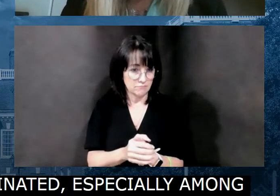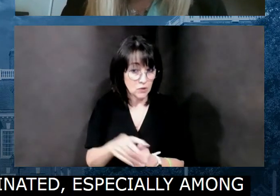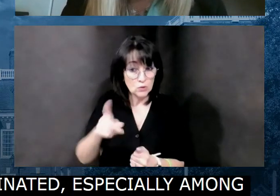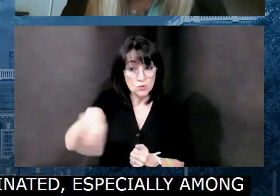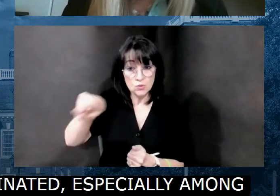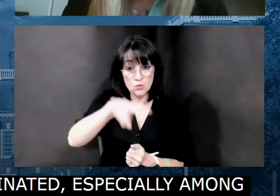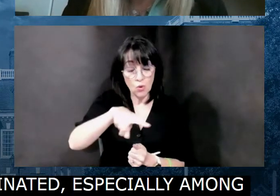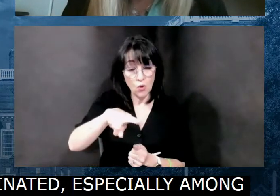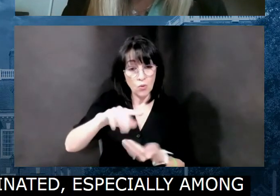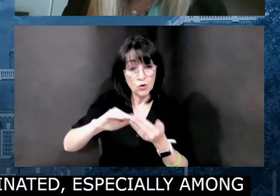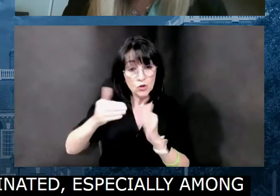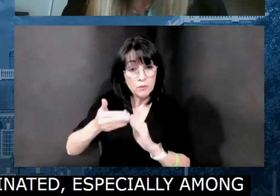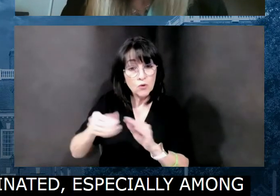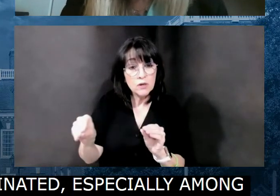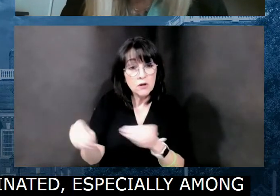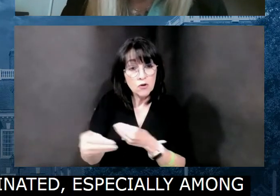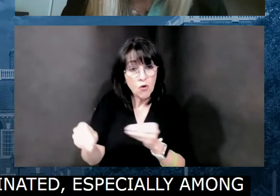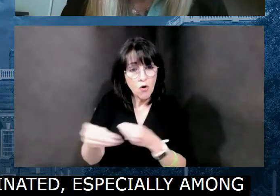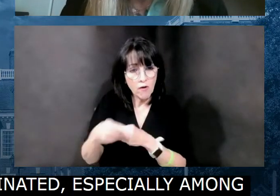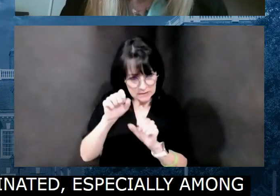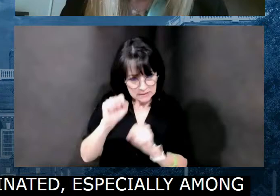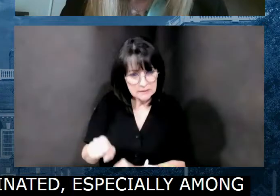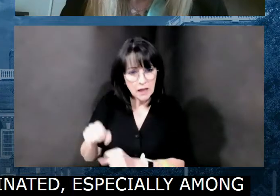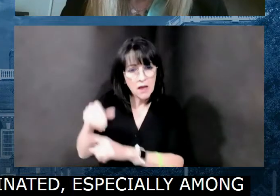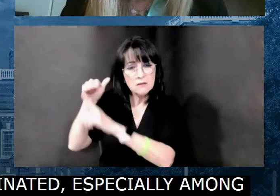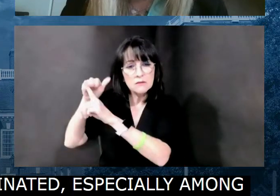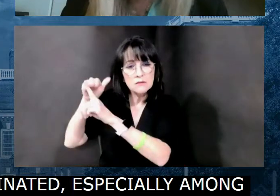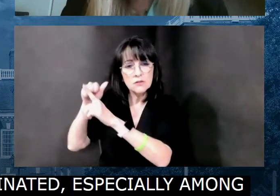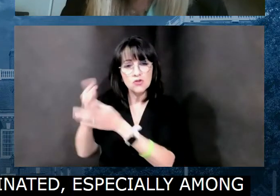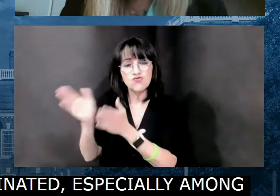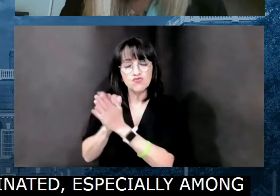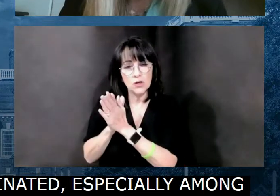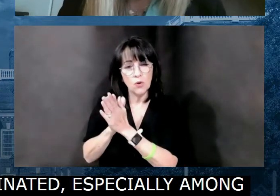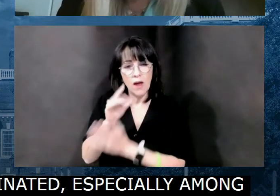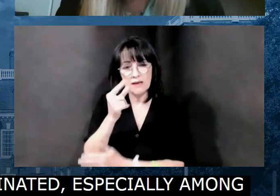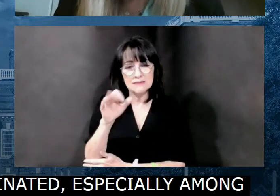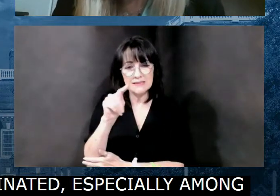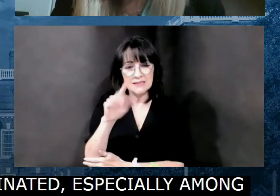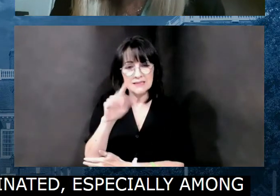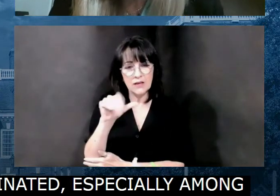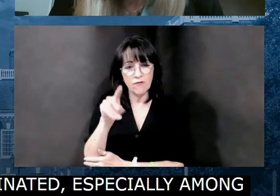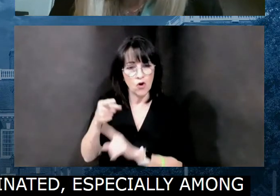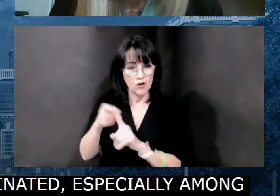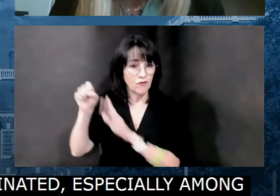their patients or events. So we're excited about that.